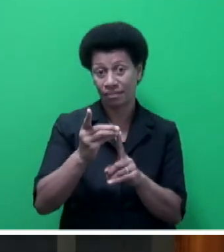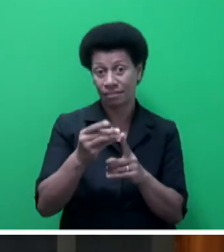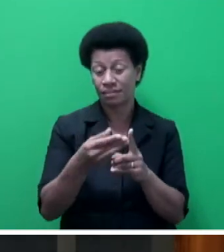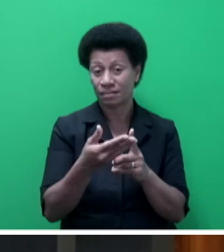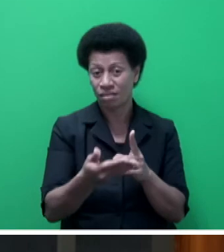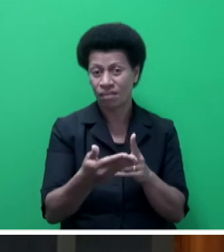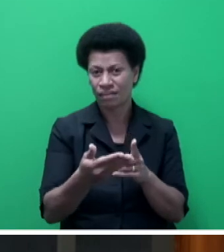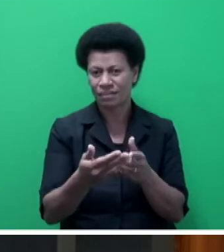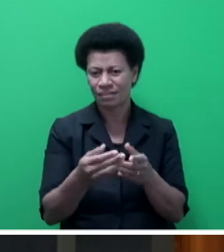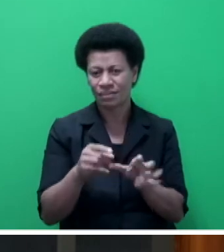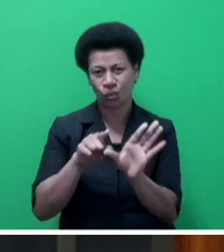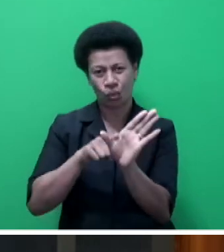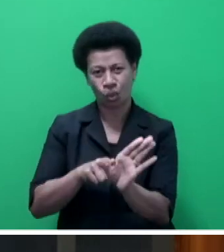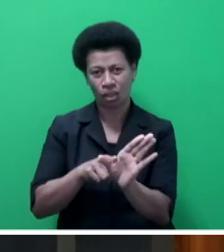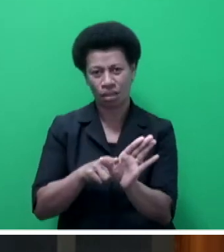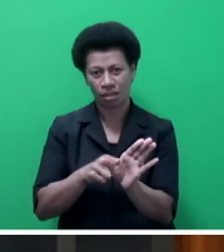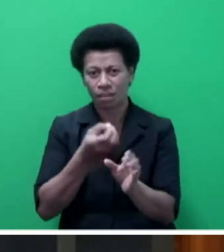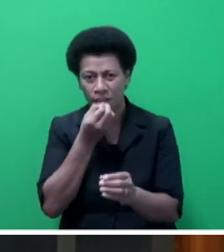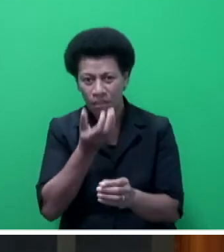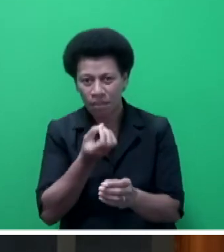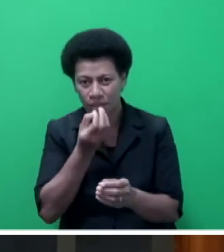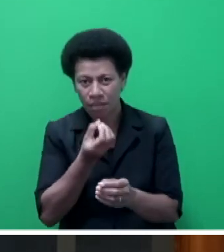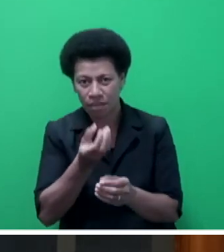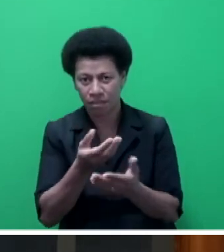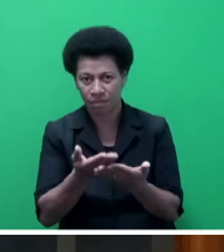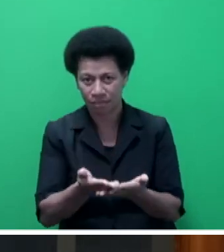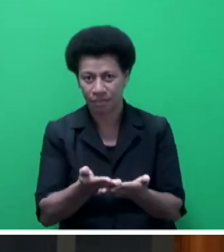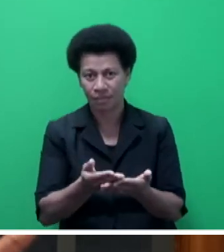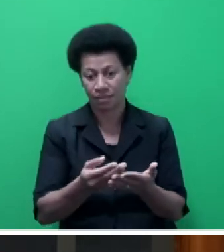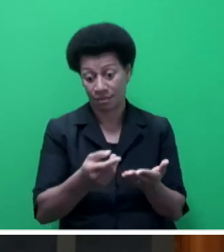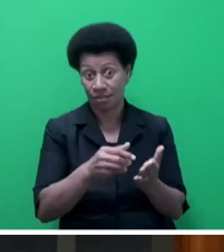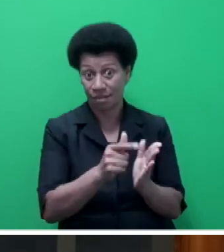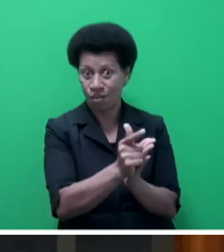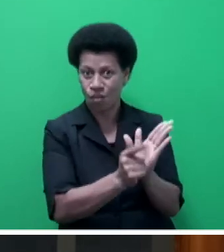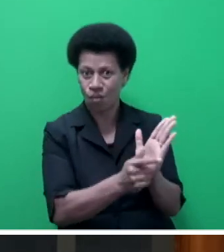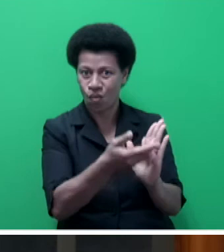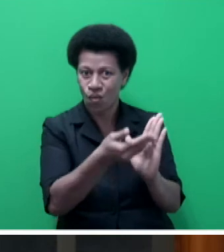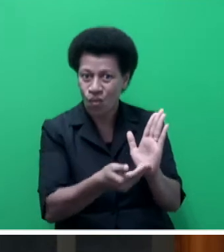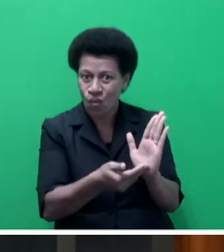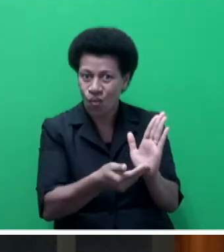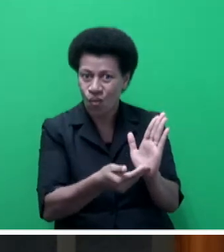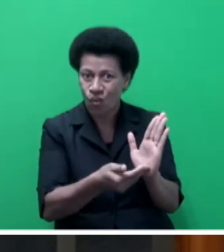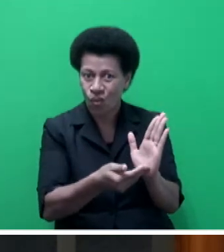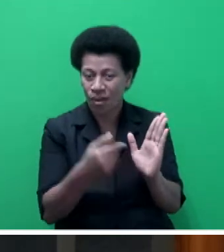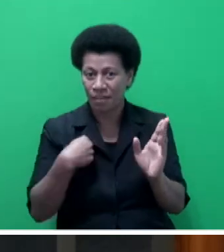by youths, and I wish to highlight the preamble, Our Future, and I quote,